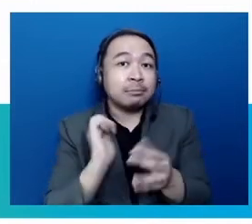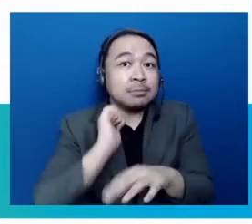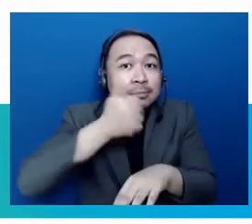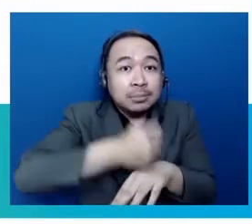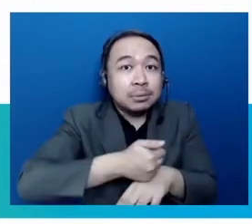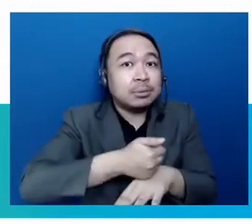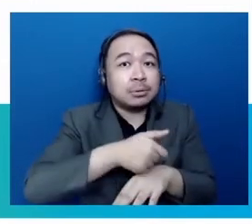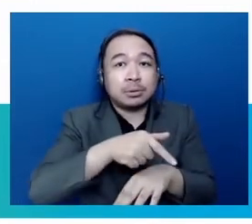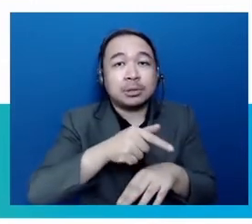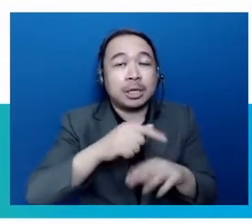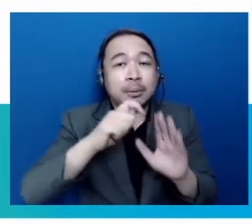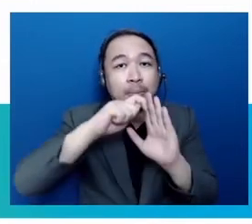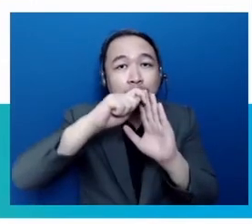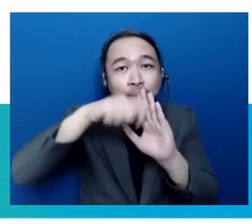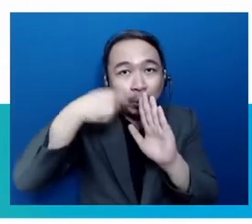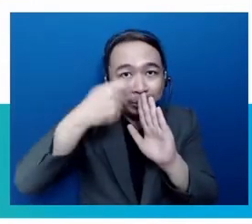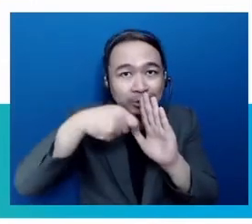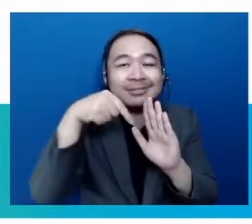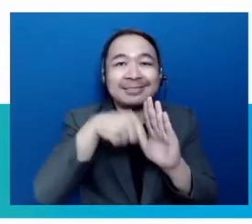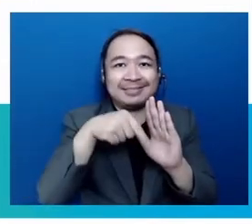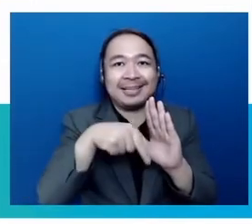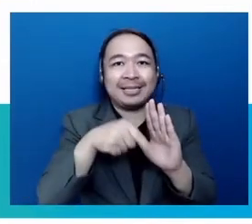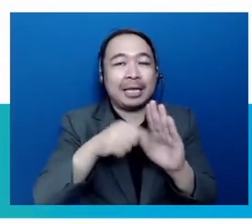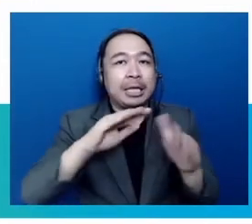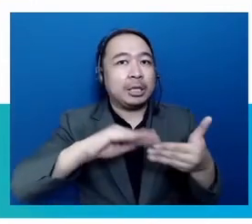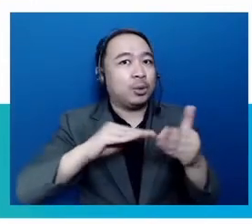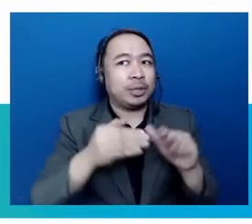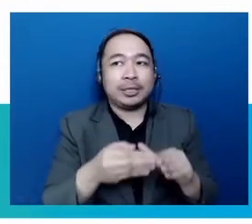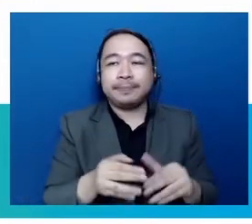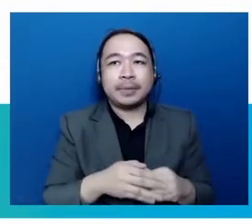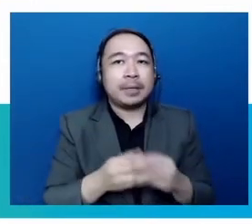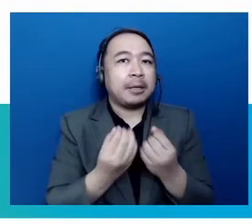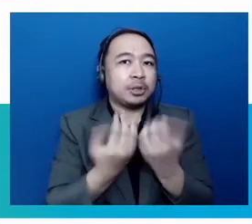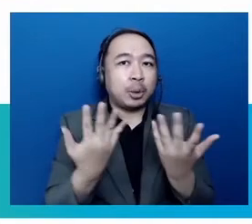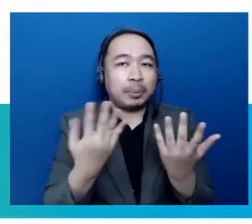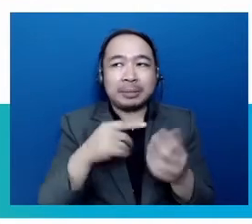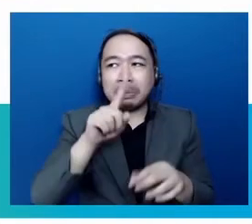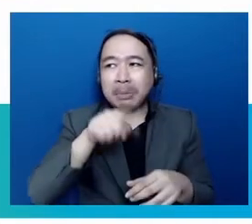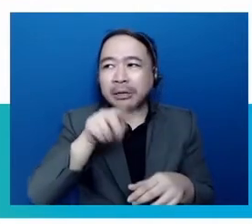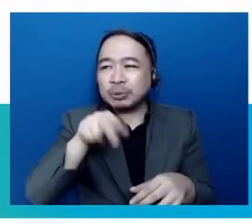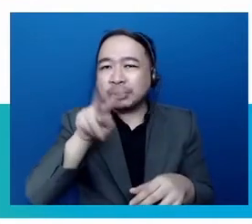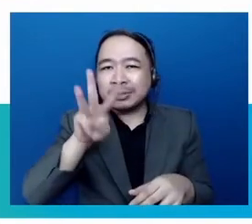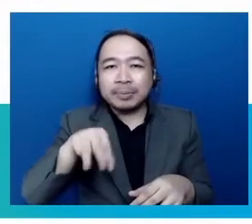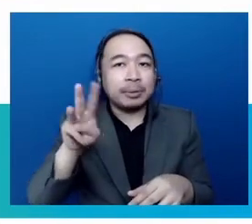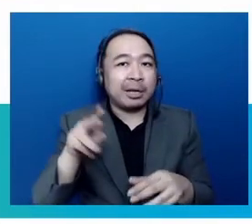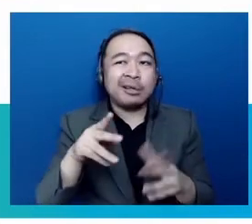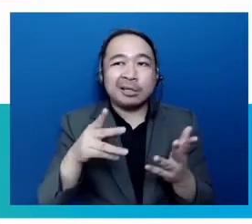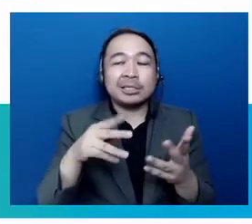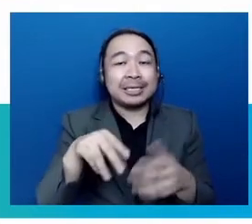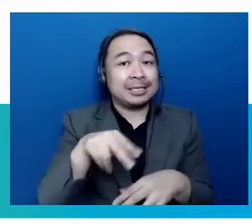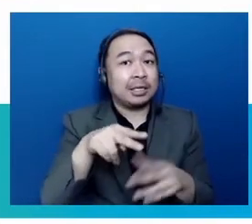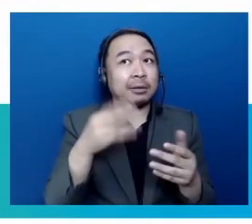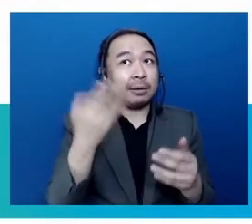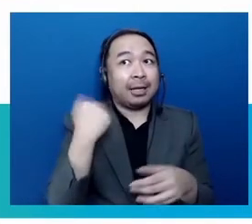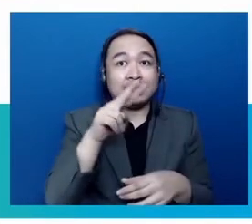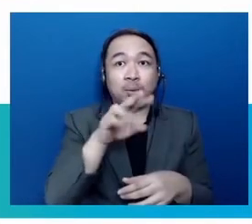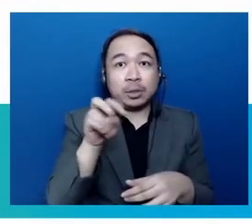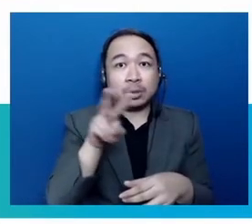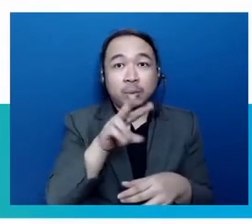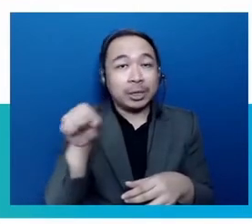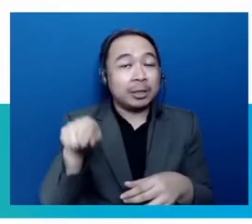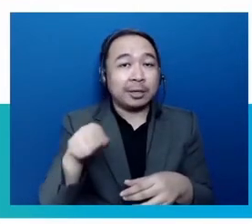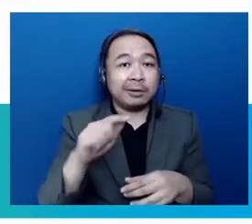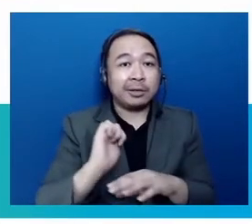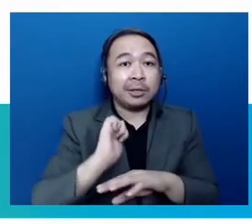network. So for months in the last part of 2020, we used those resources to build these